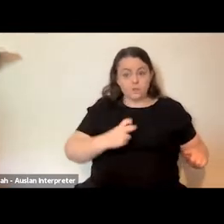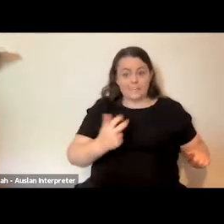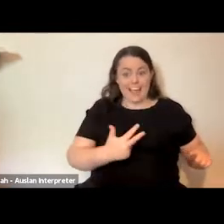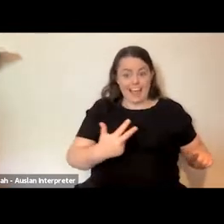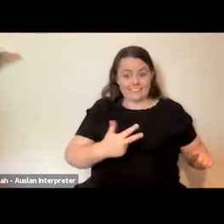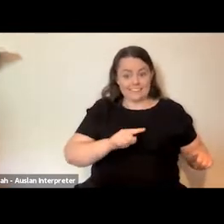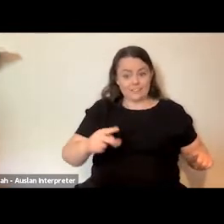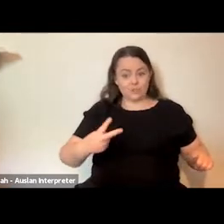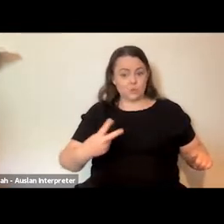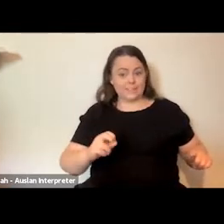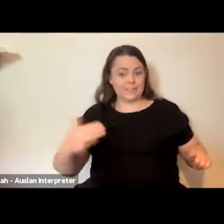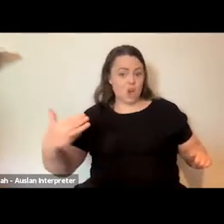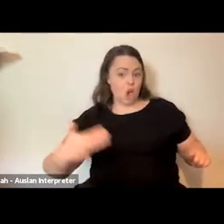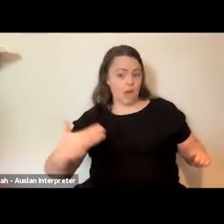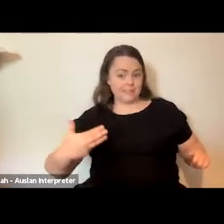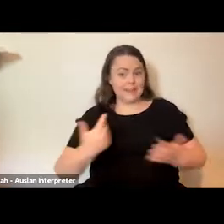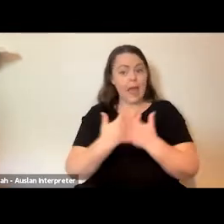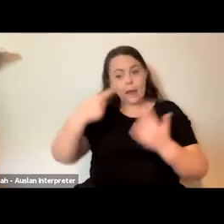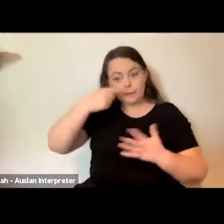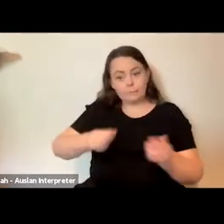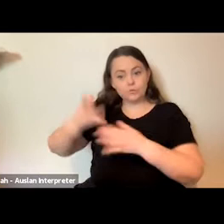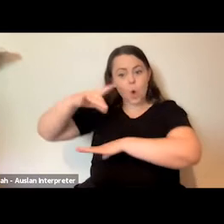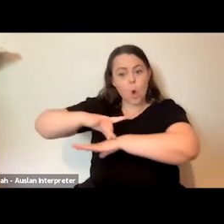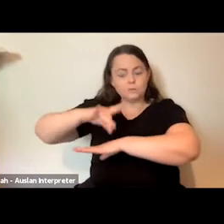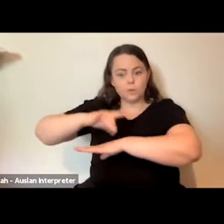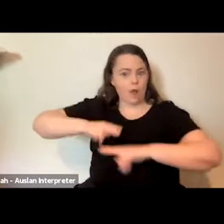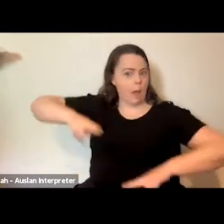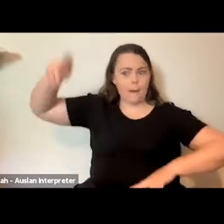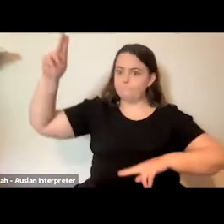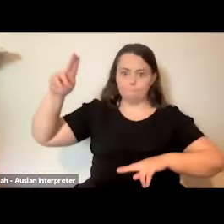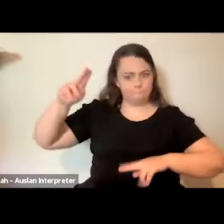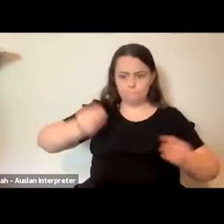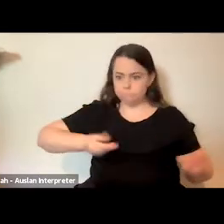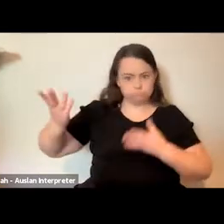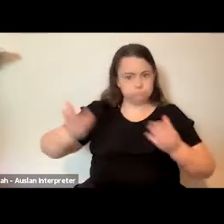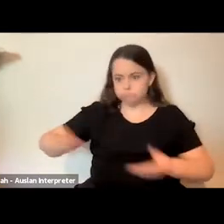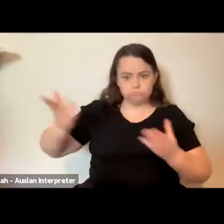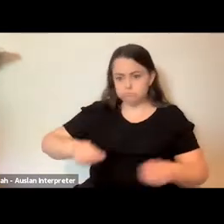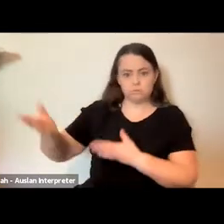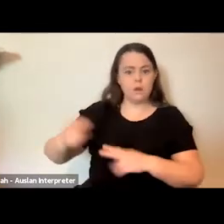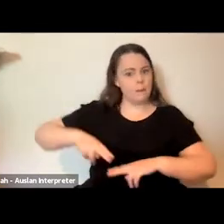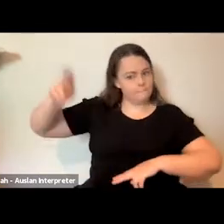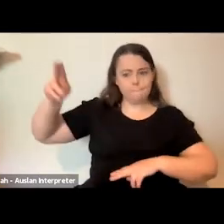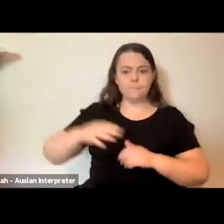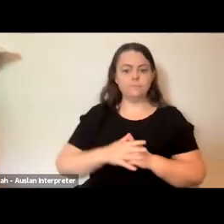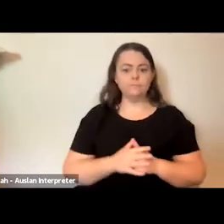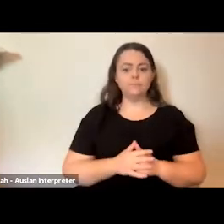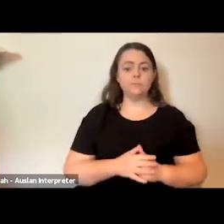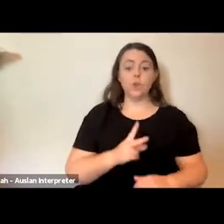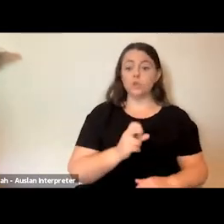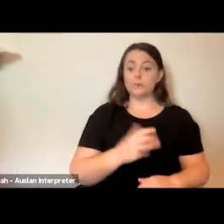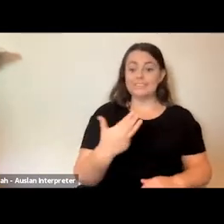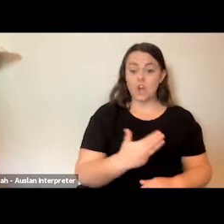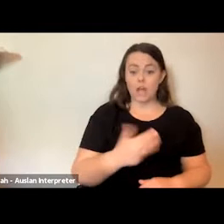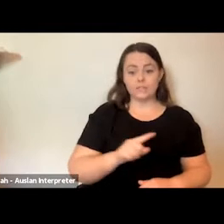the rate of cocaine-related hospitalizations increased again. And again, in 2019-2020, which is unpublished